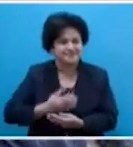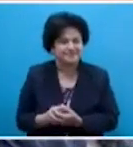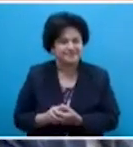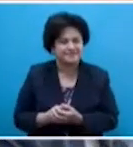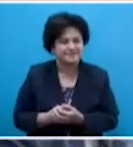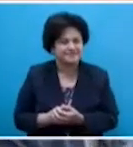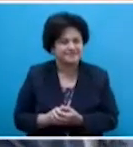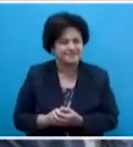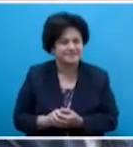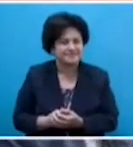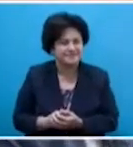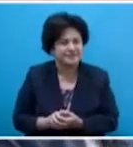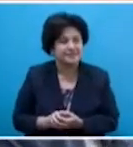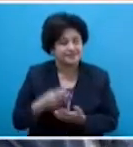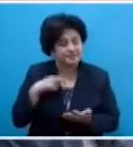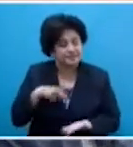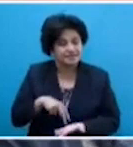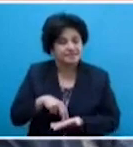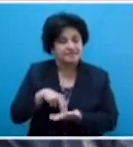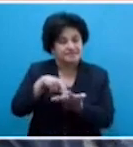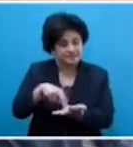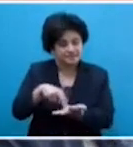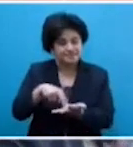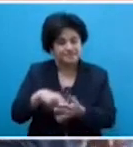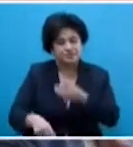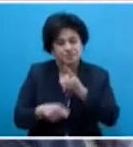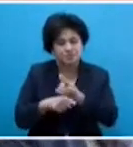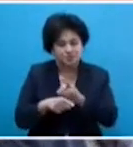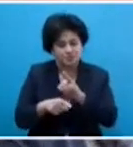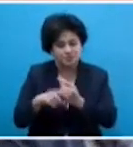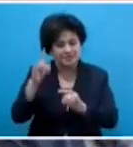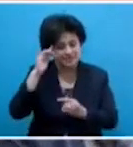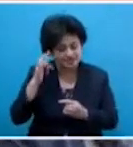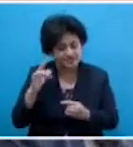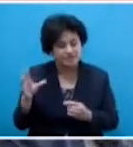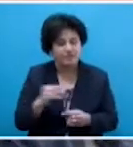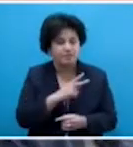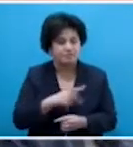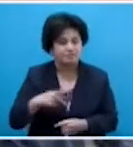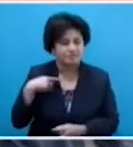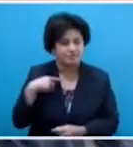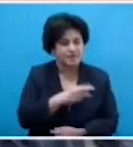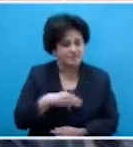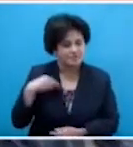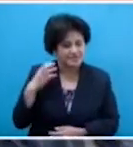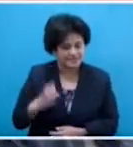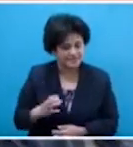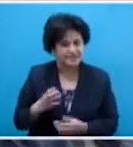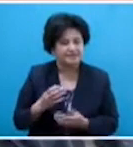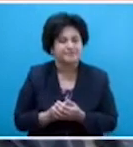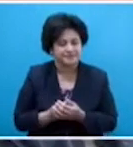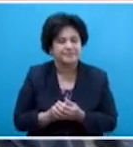Mr. Speaker, sir, I rise to make my contribution to the motion by Honourable Prime Minister Voreqe Bainimarama before this